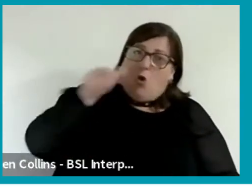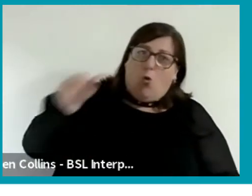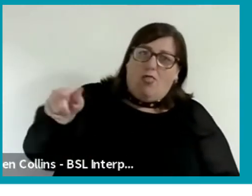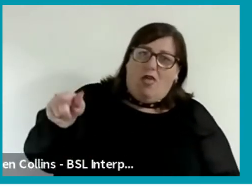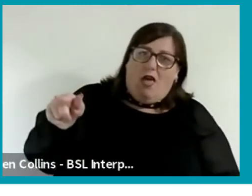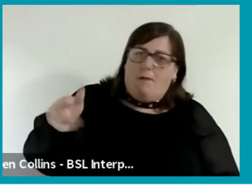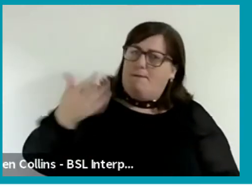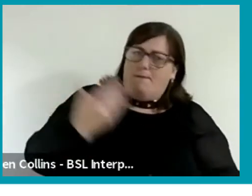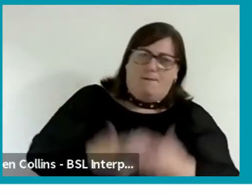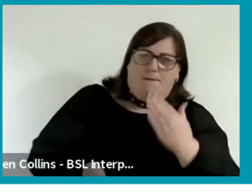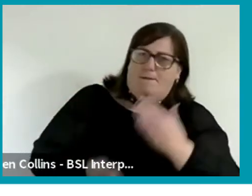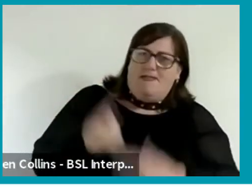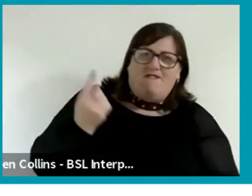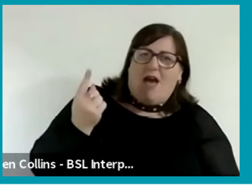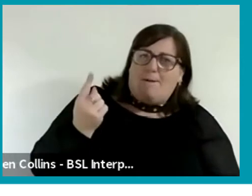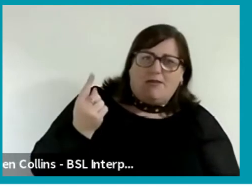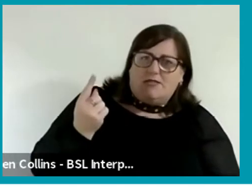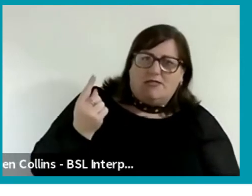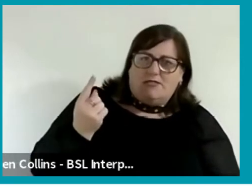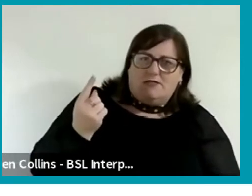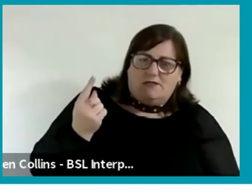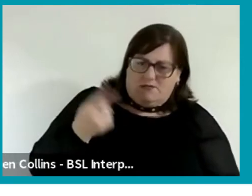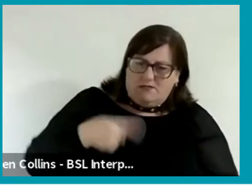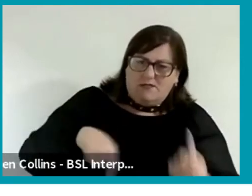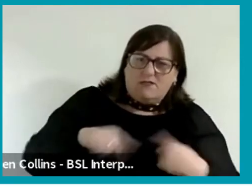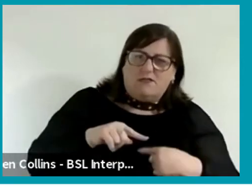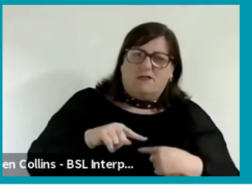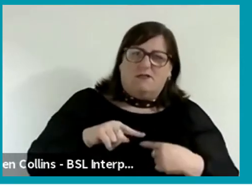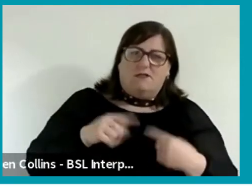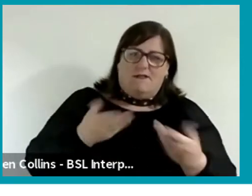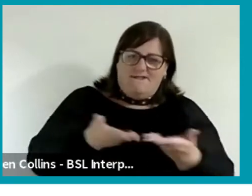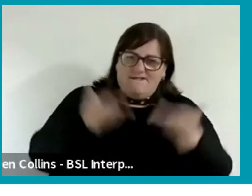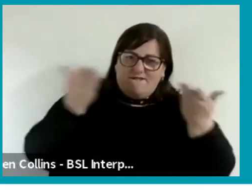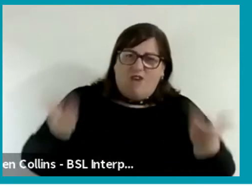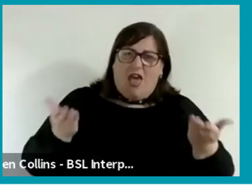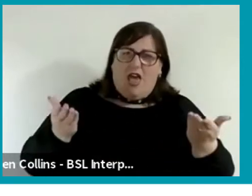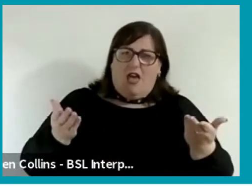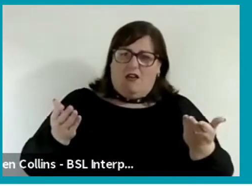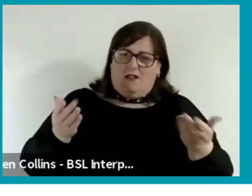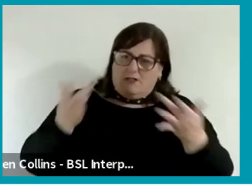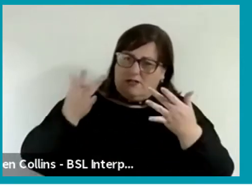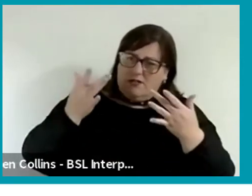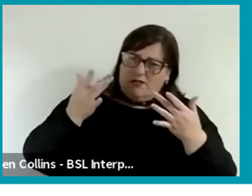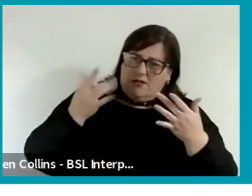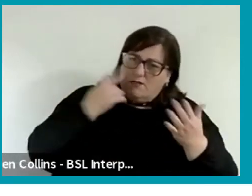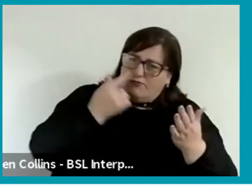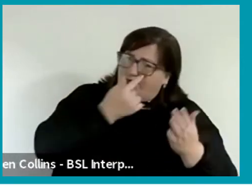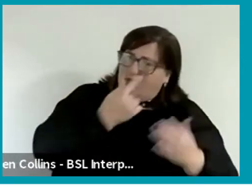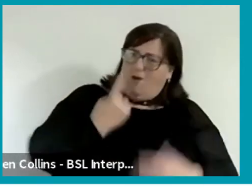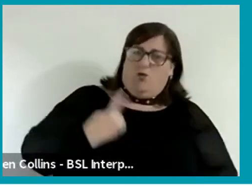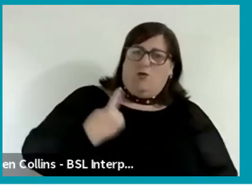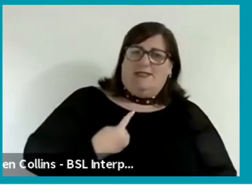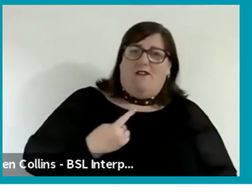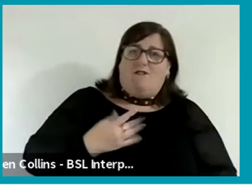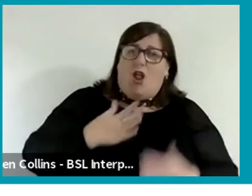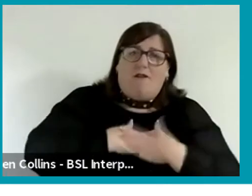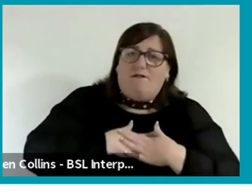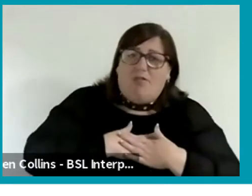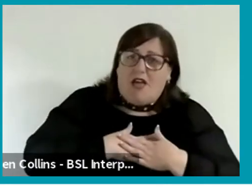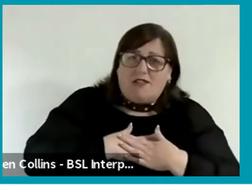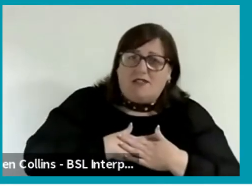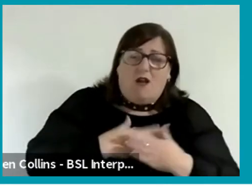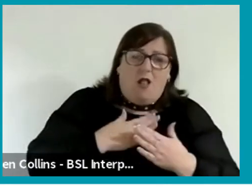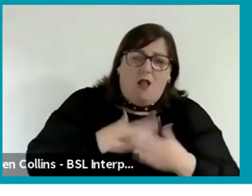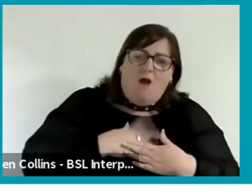absolute meritocracy, which I love. You come, you perform, and everybody's happy, right? And I love that. I love that so much about our